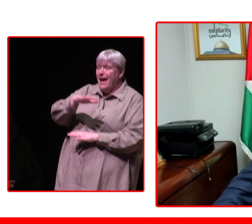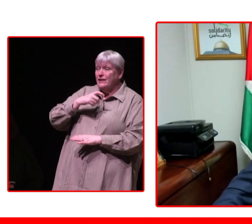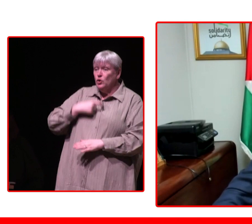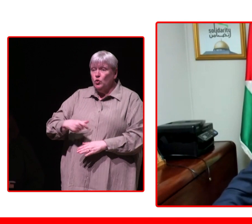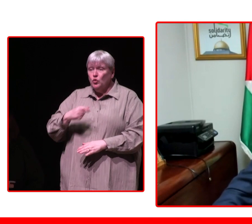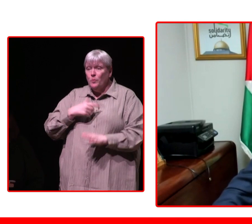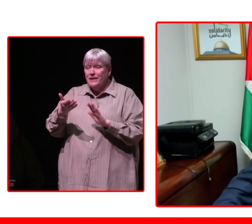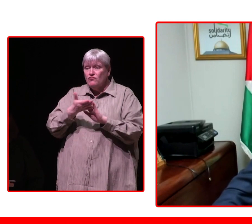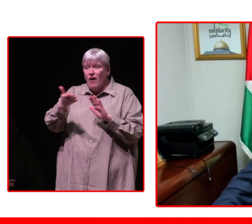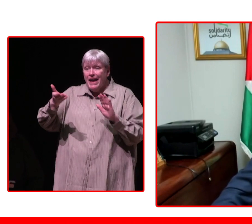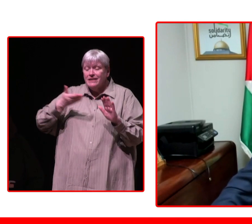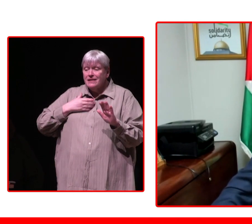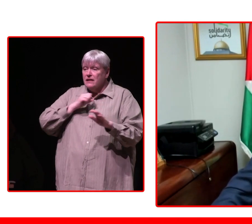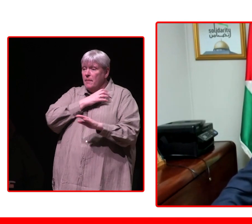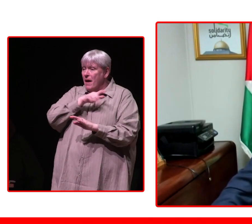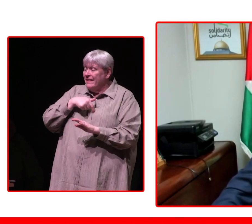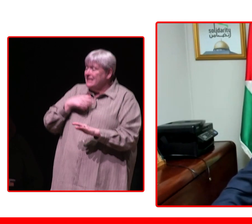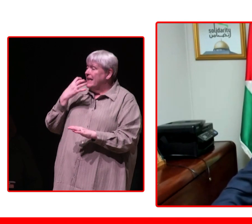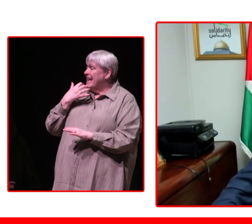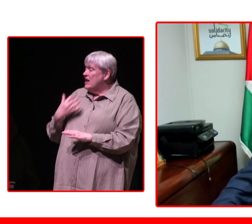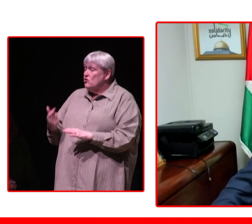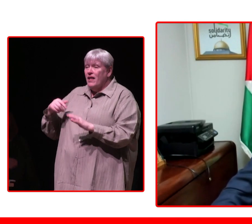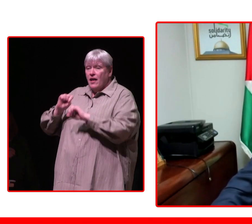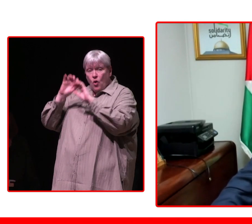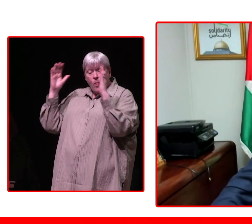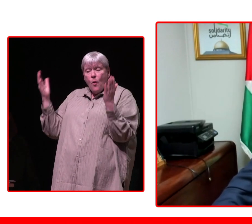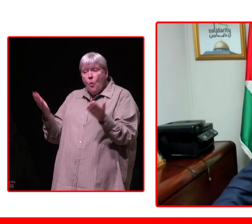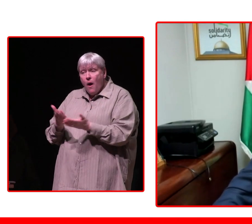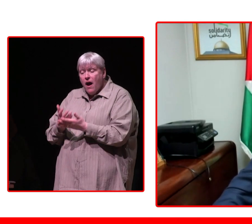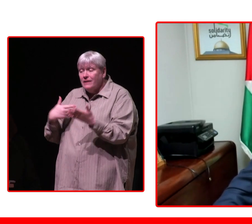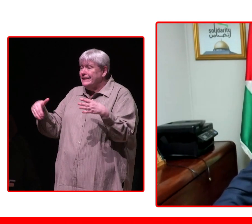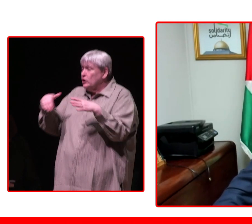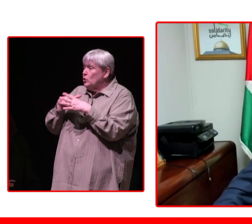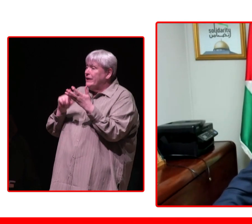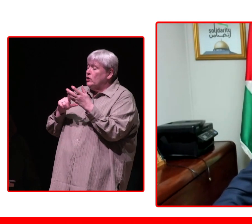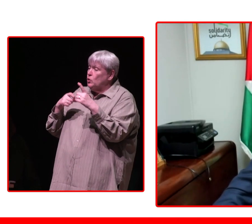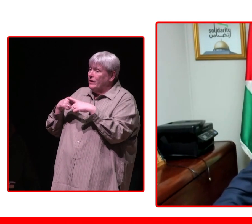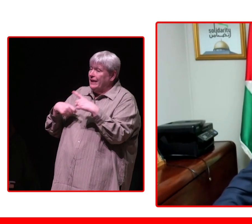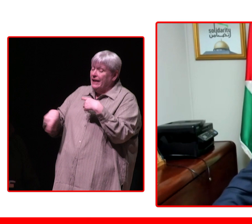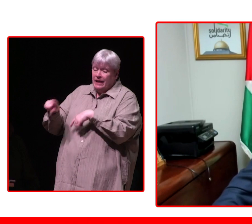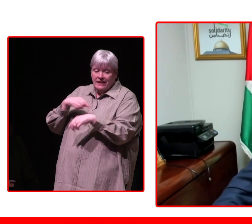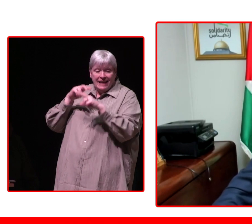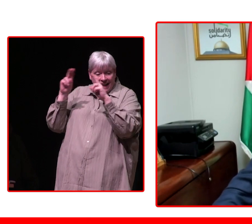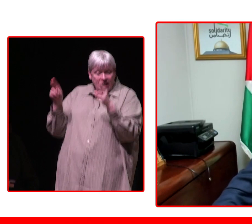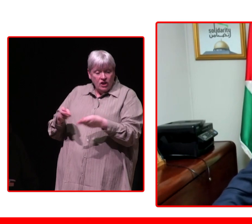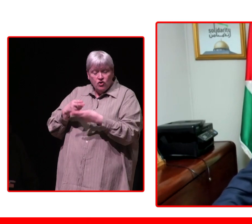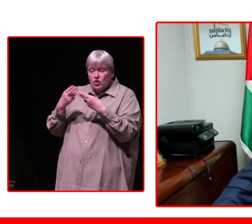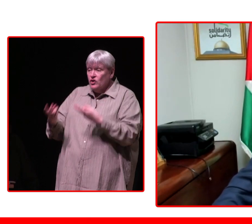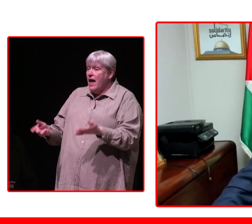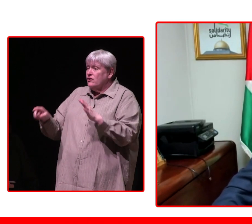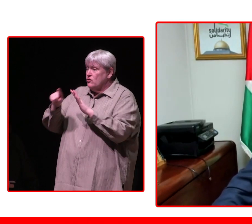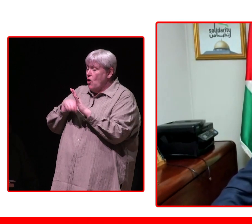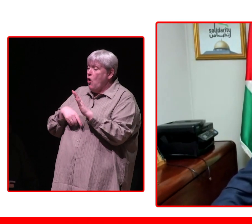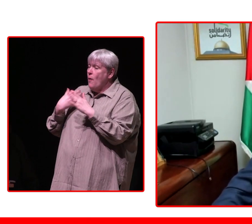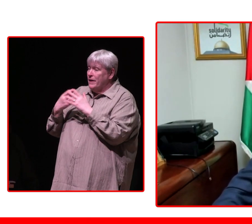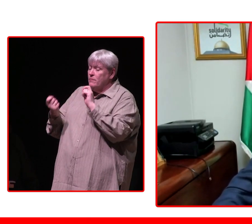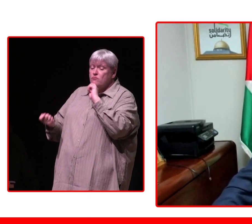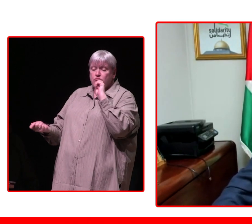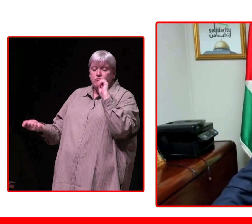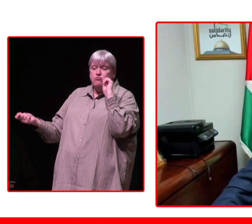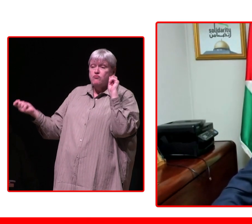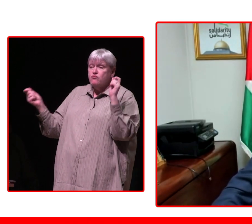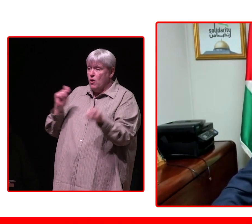in Palestine, in Israel, and around the world, including the UK's Amnesty International, have all acknowledged,